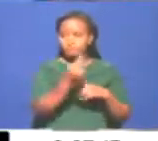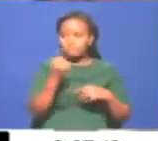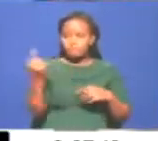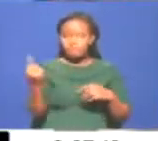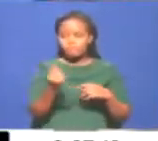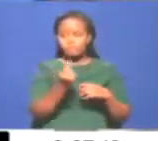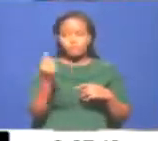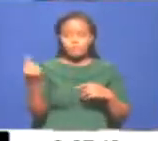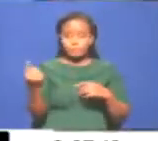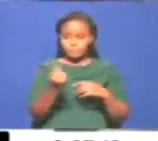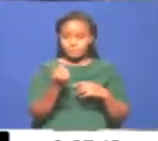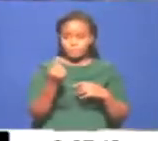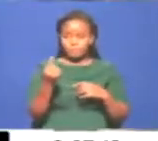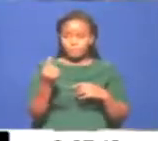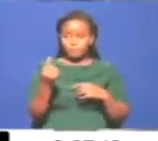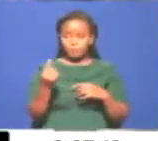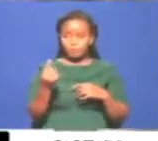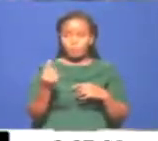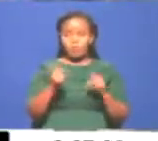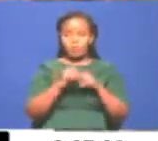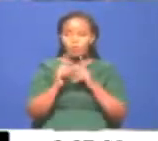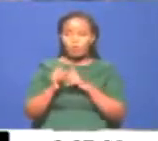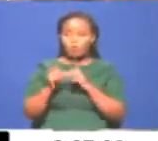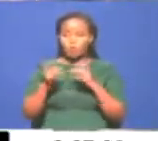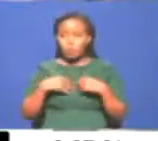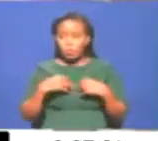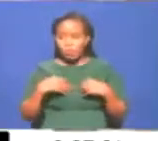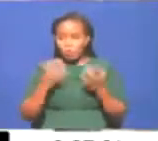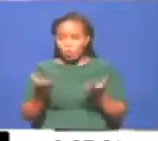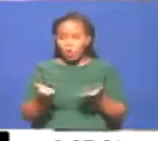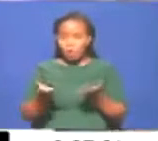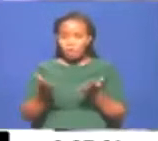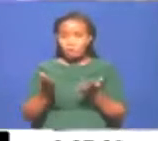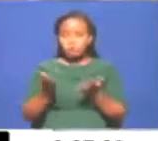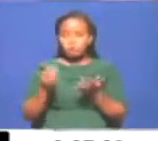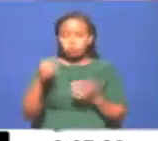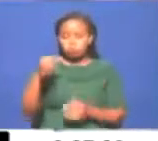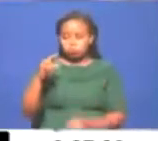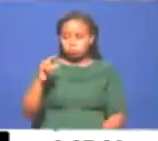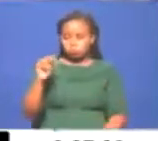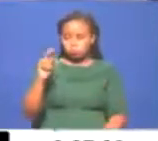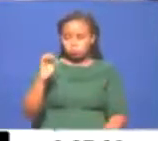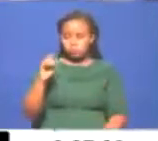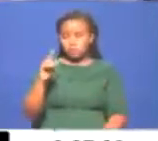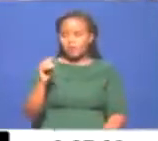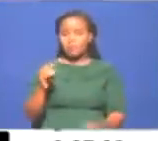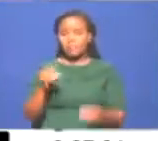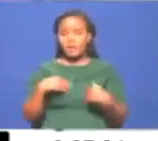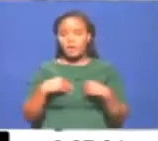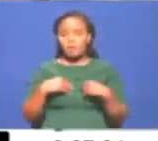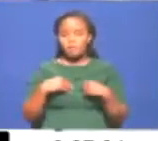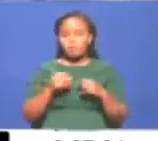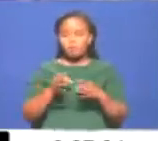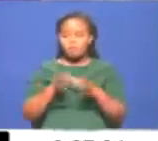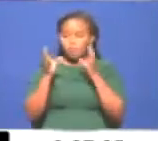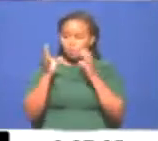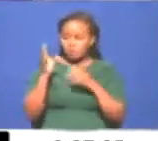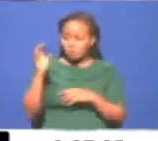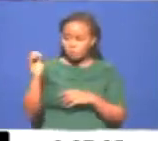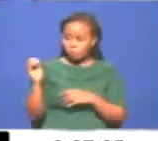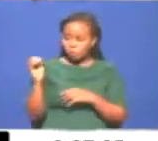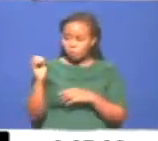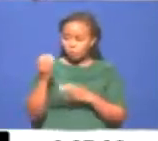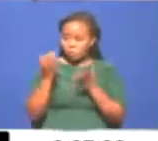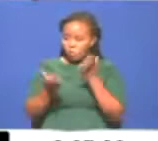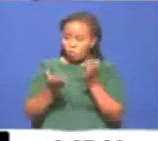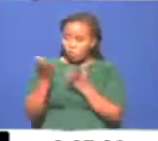for gravitron ina maintain gravity force inakuwa zero. So gravity force ikikuwa zero unapata ku